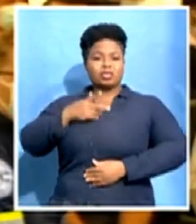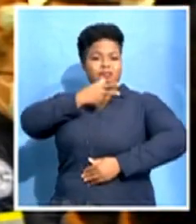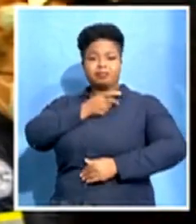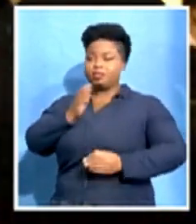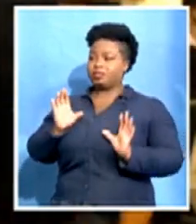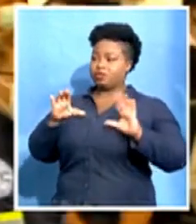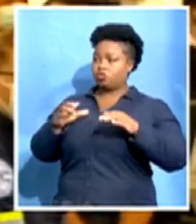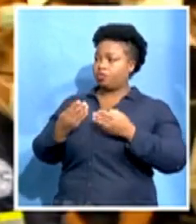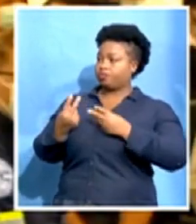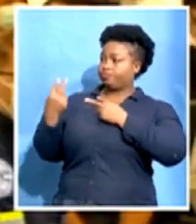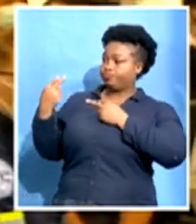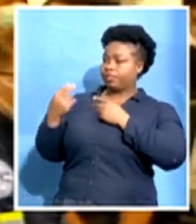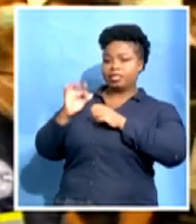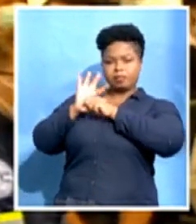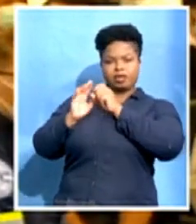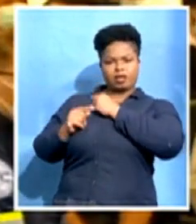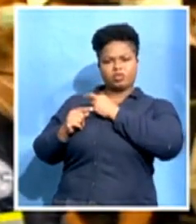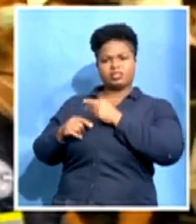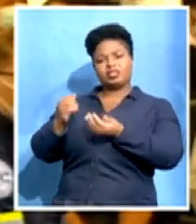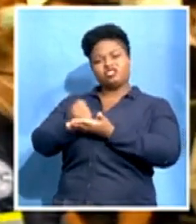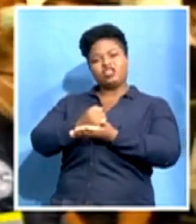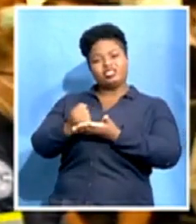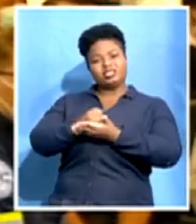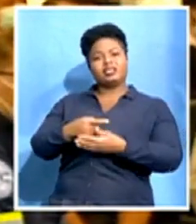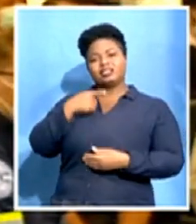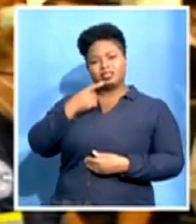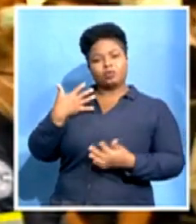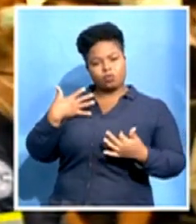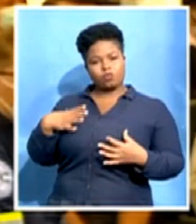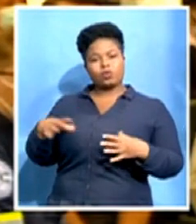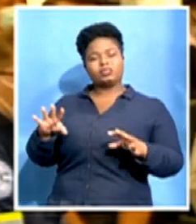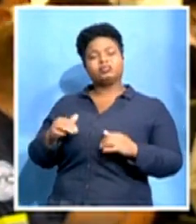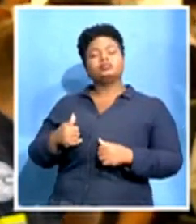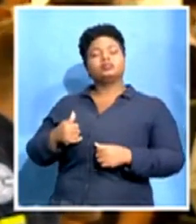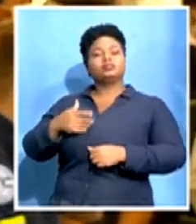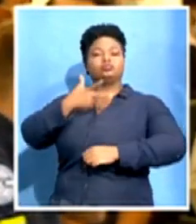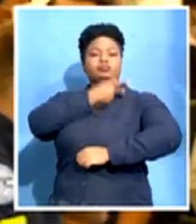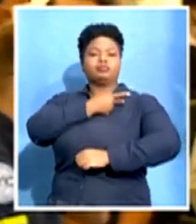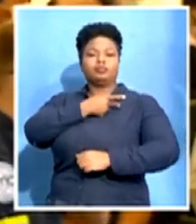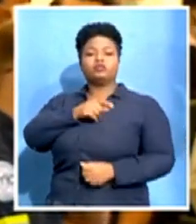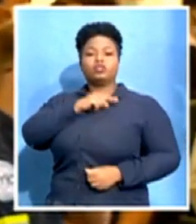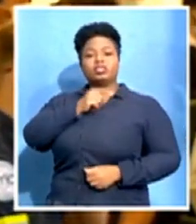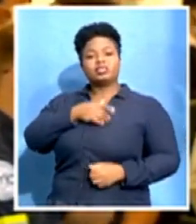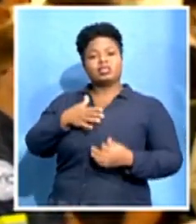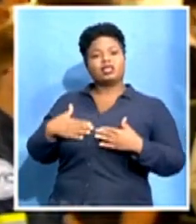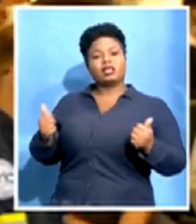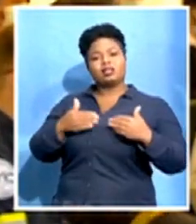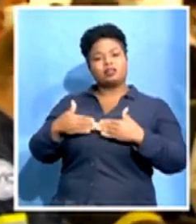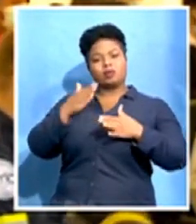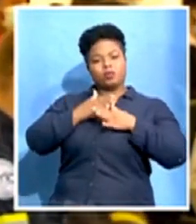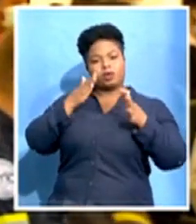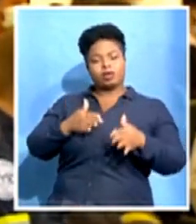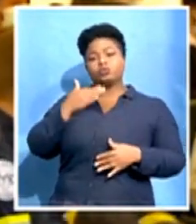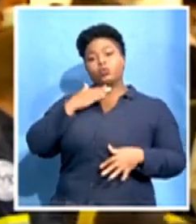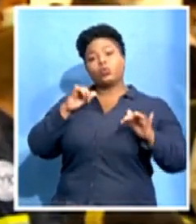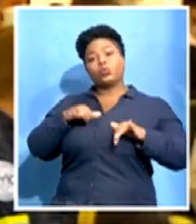registering to get that process underway. So these are among the healthcare workers, of course, who've been waiting for quite some time, of